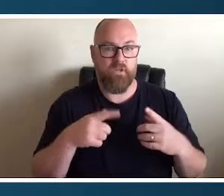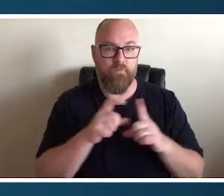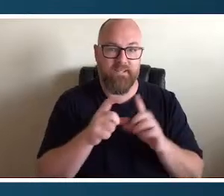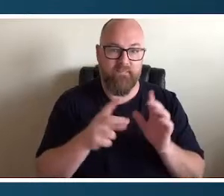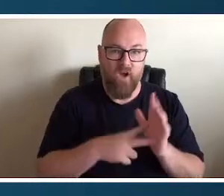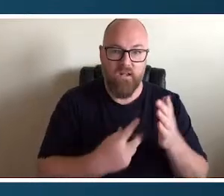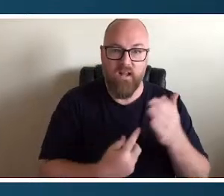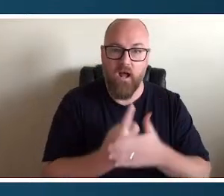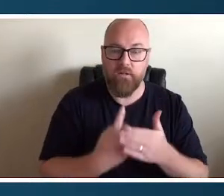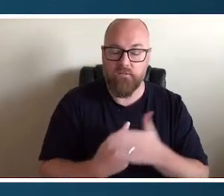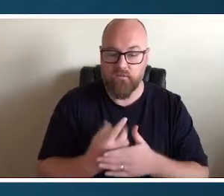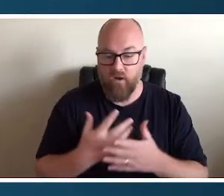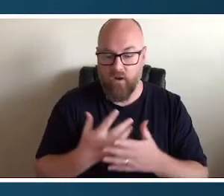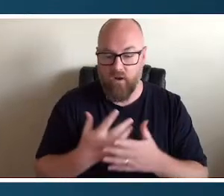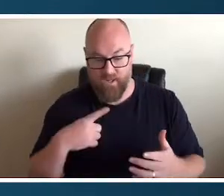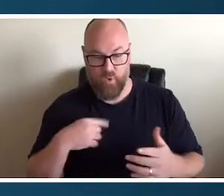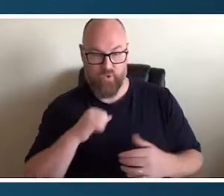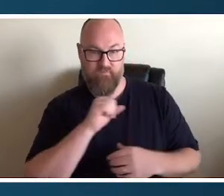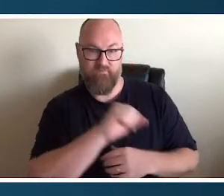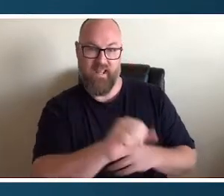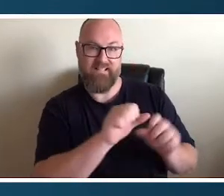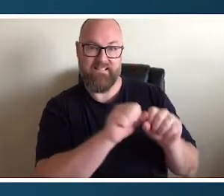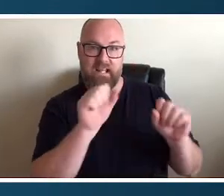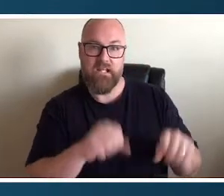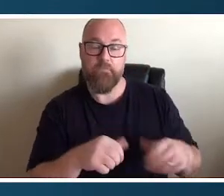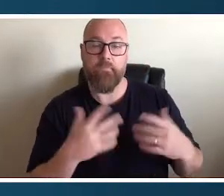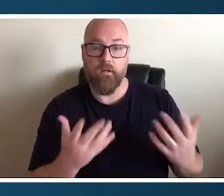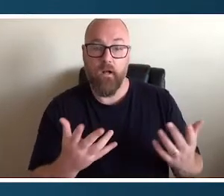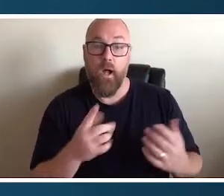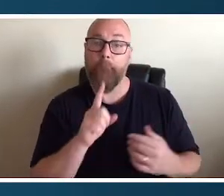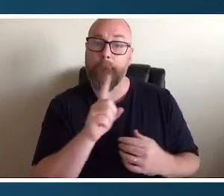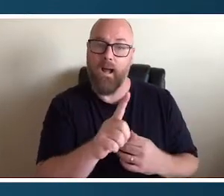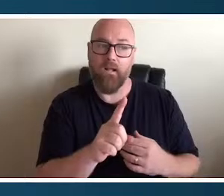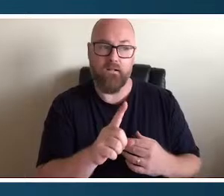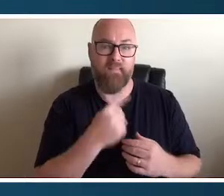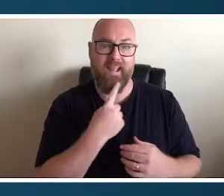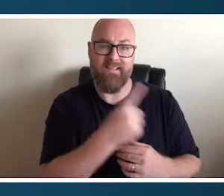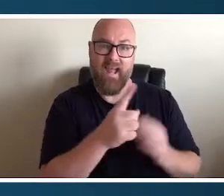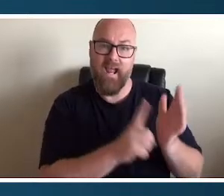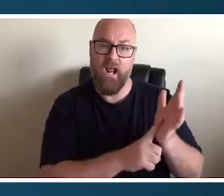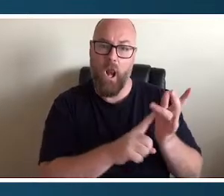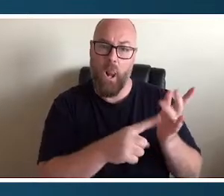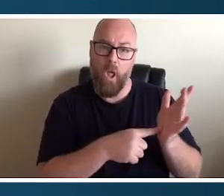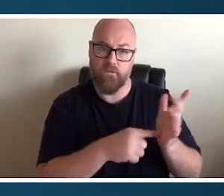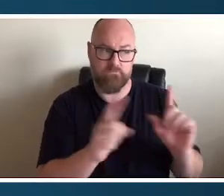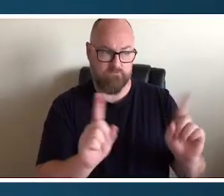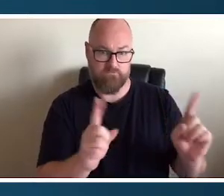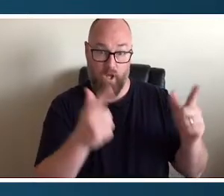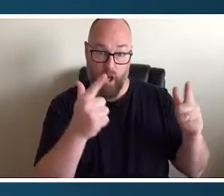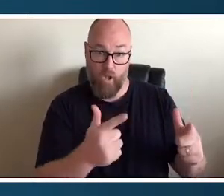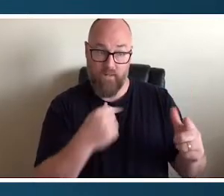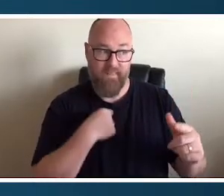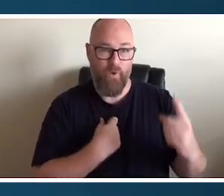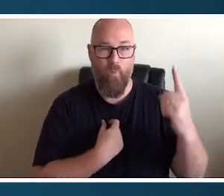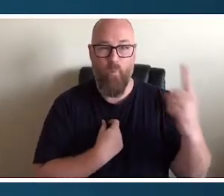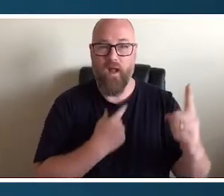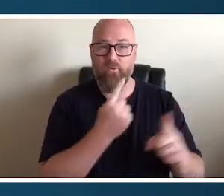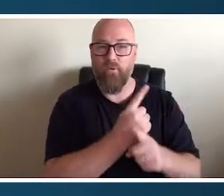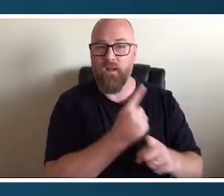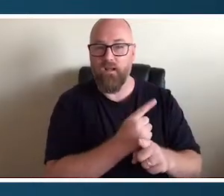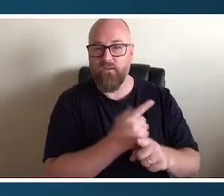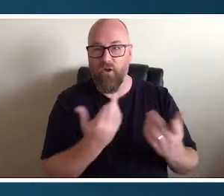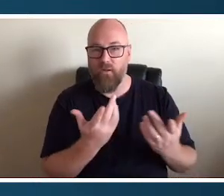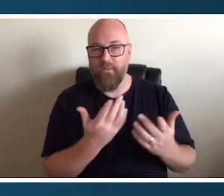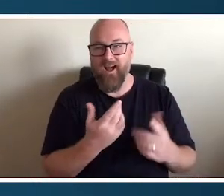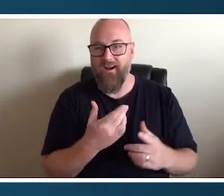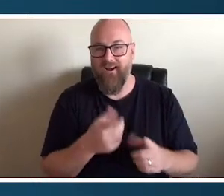because of the scheme, for example. But how much is a lot? This is the voice from one person. So it's very hard for us to